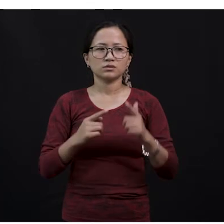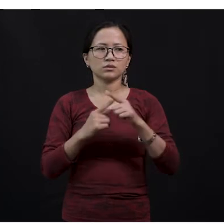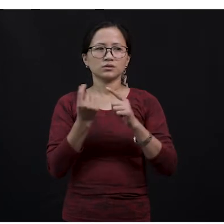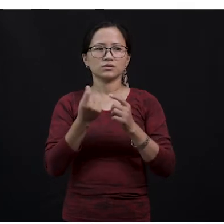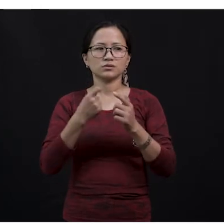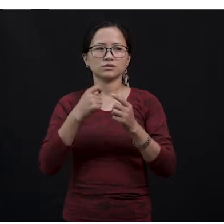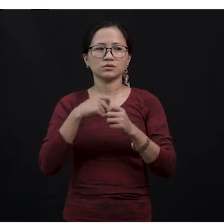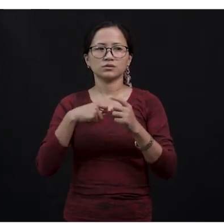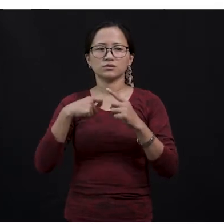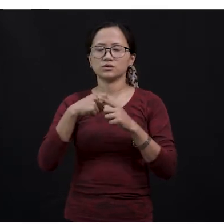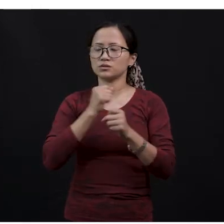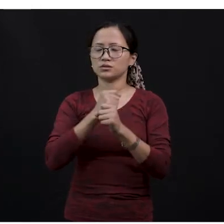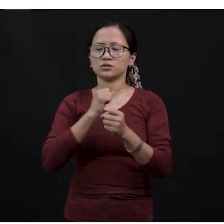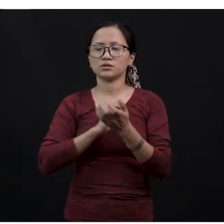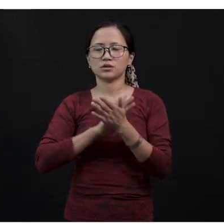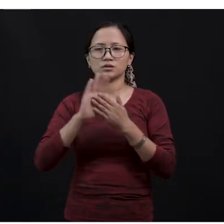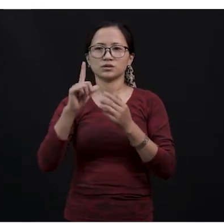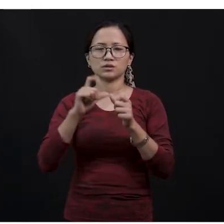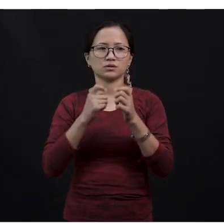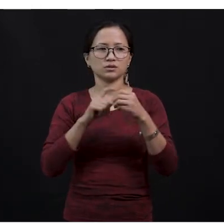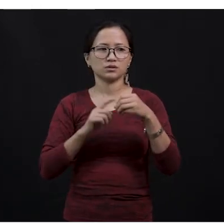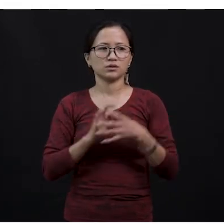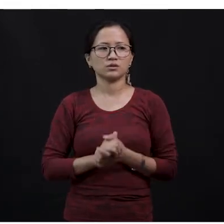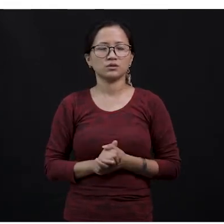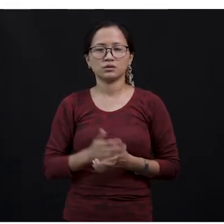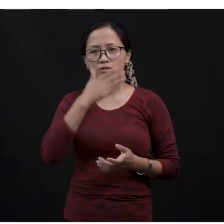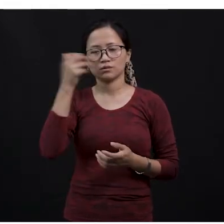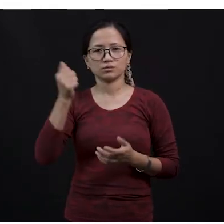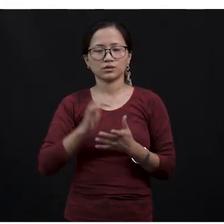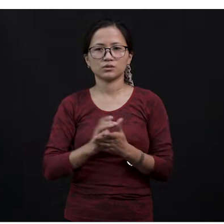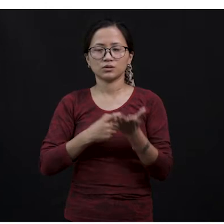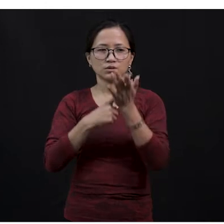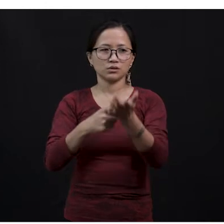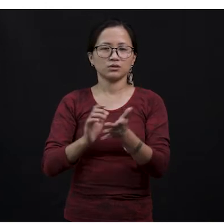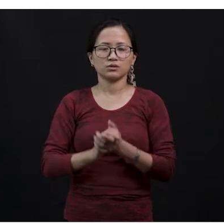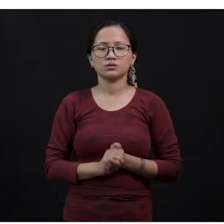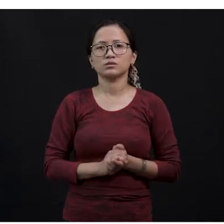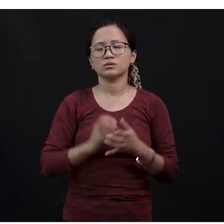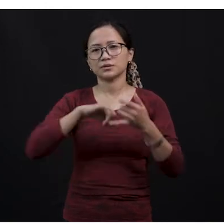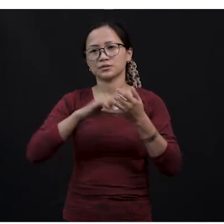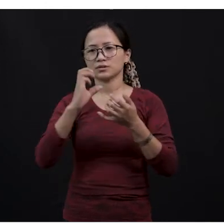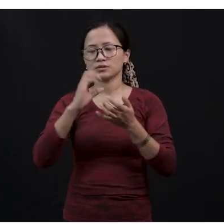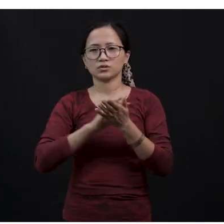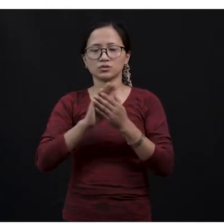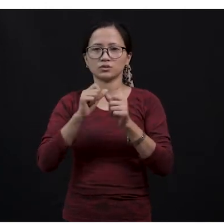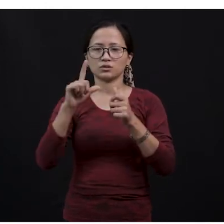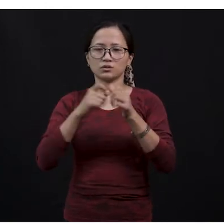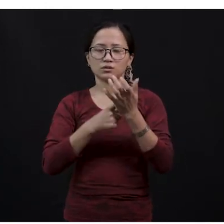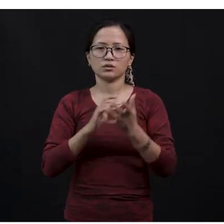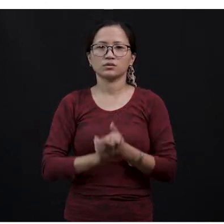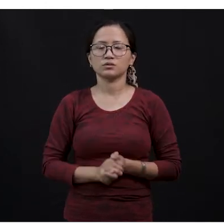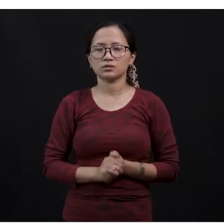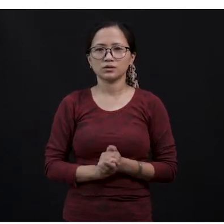Tughlaq dynasty has come, they are better rulers, they are better scholars than the earlier rulers. Remember, they started